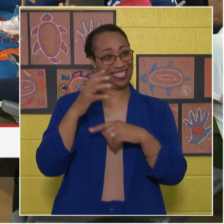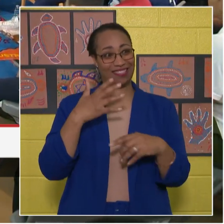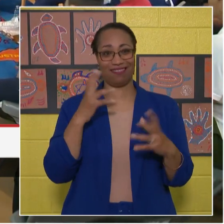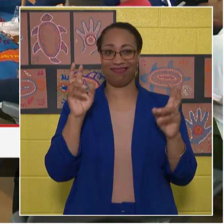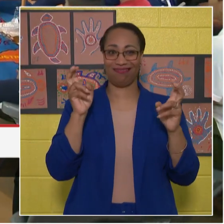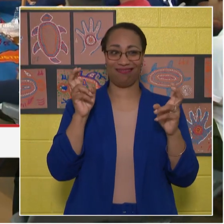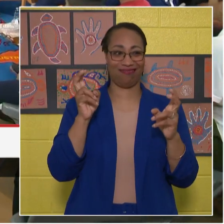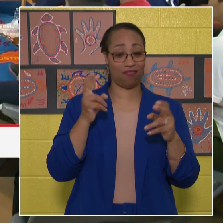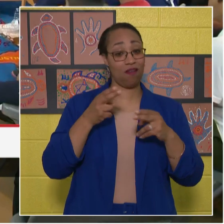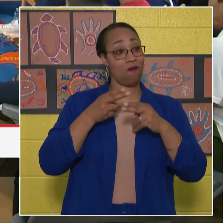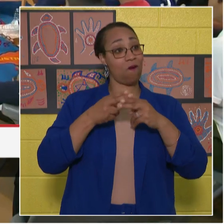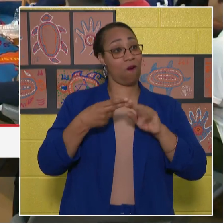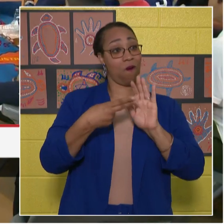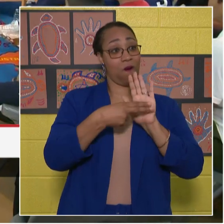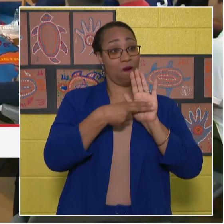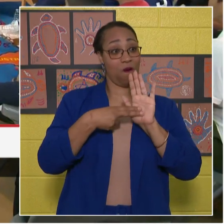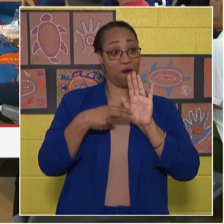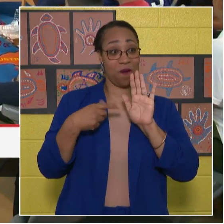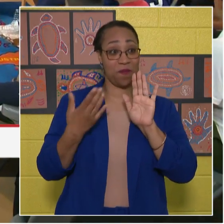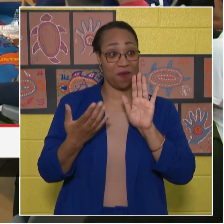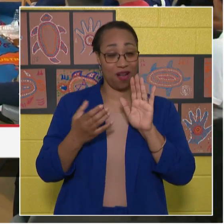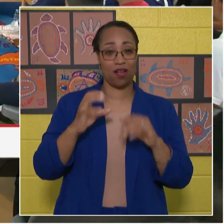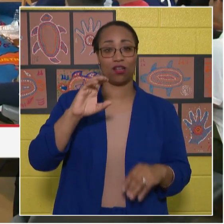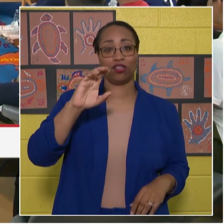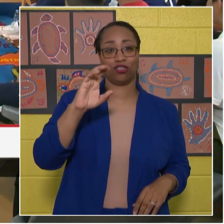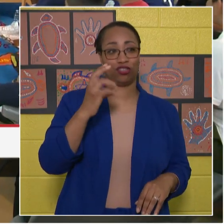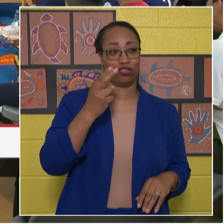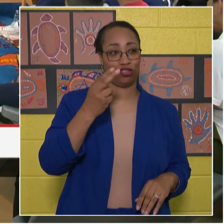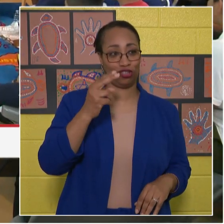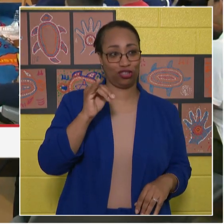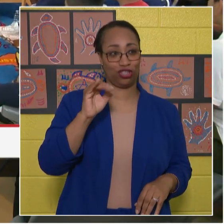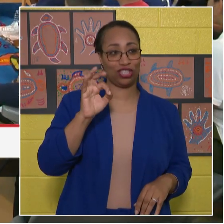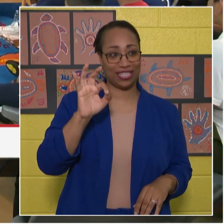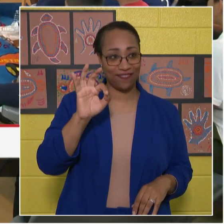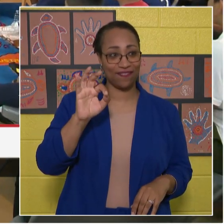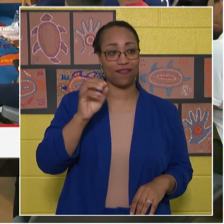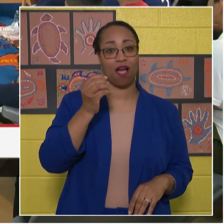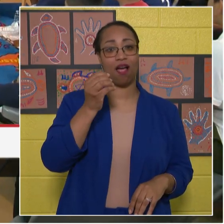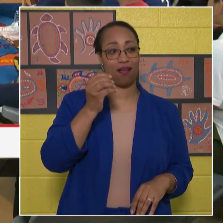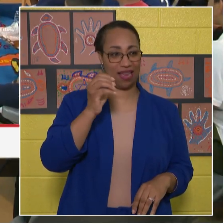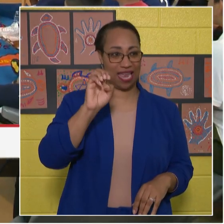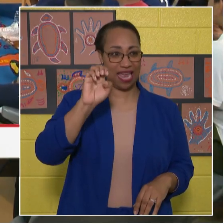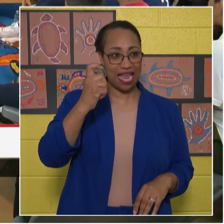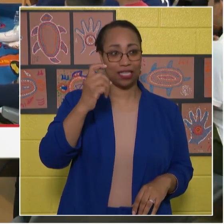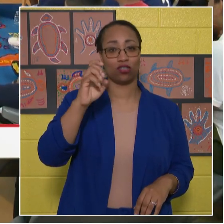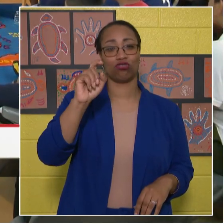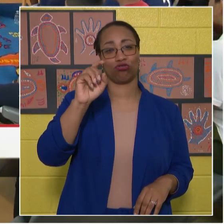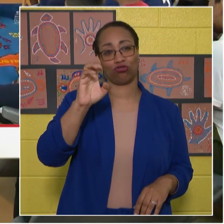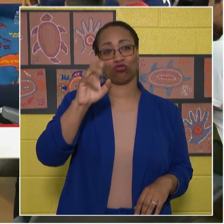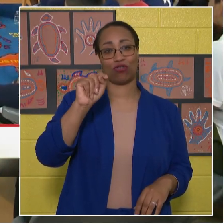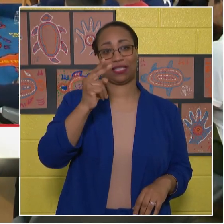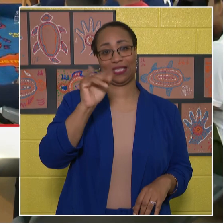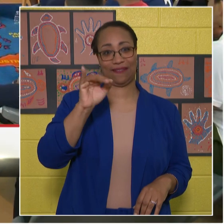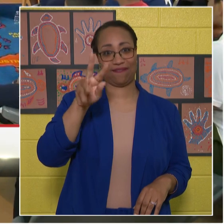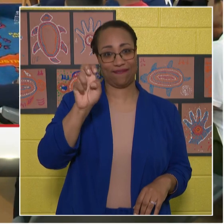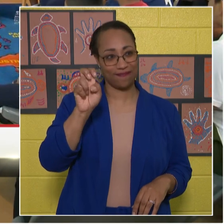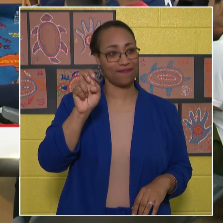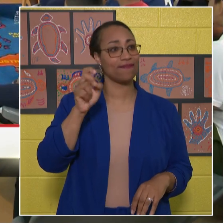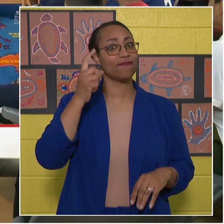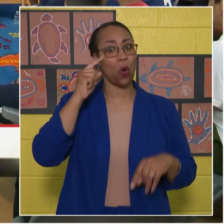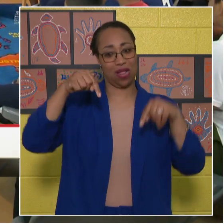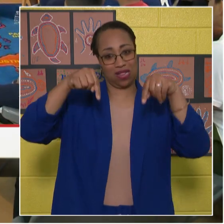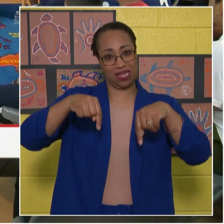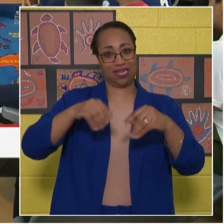government. Okay? So like Dr. Reed is the chief executive for your school, and